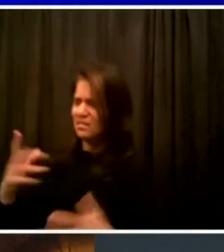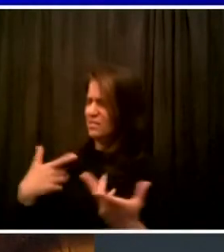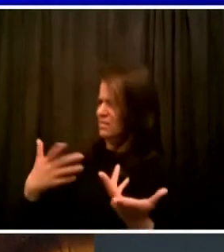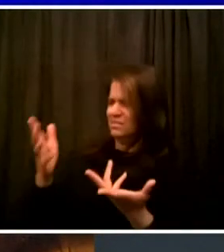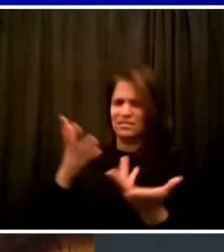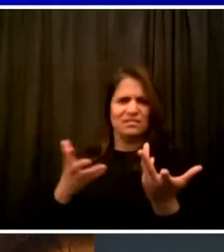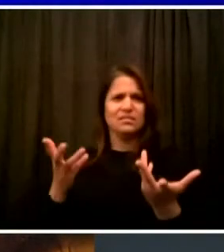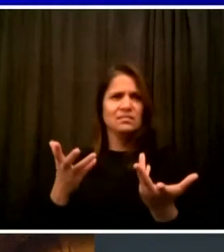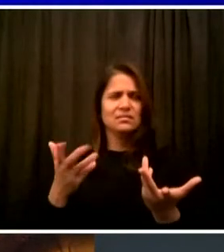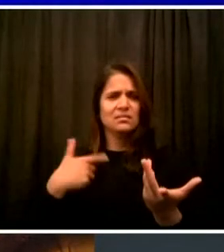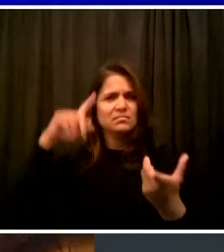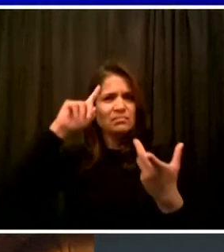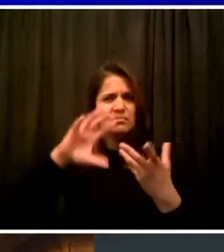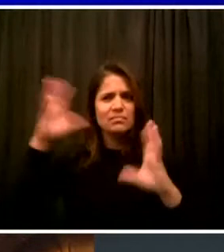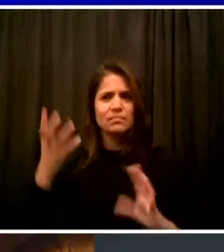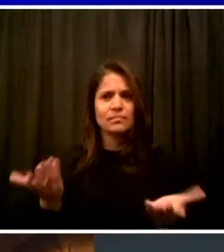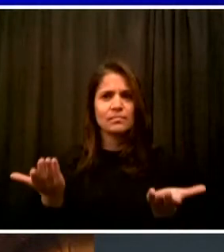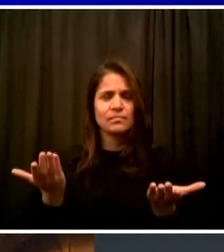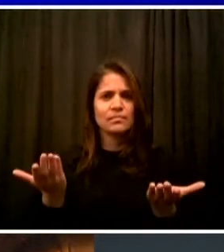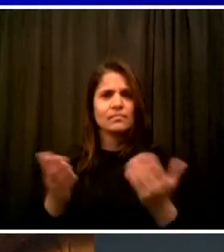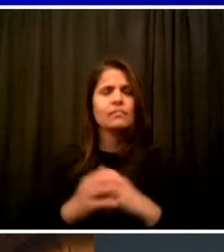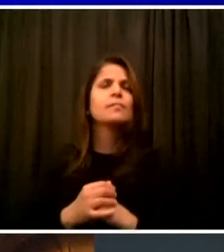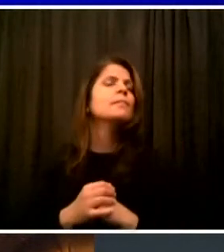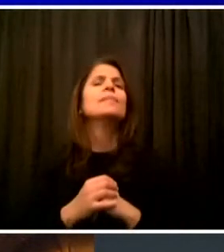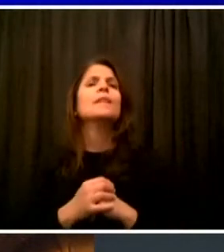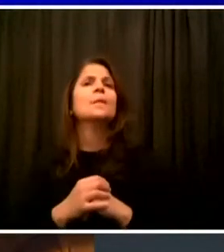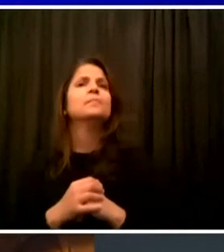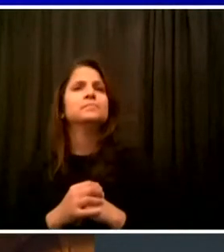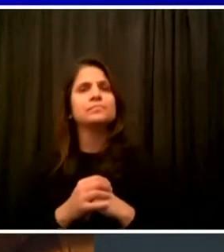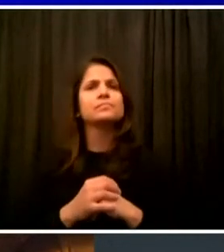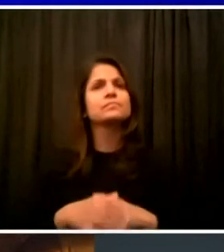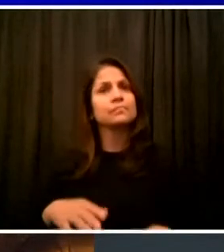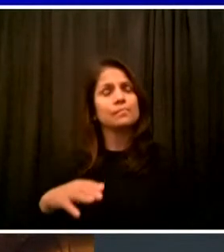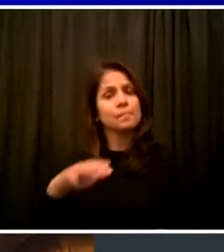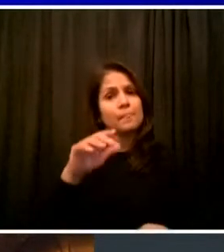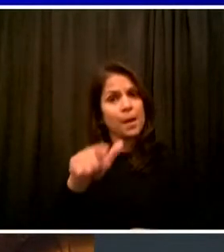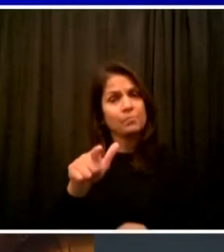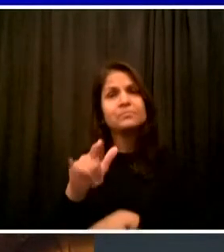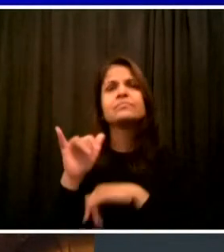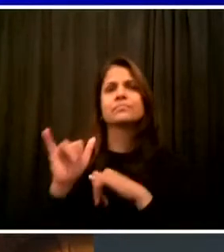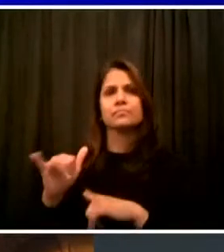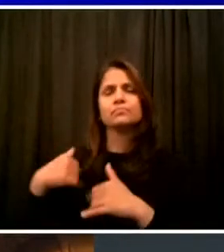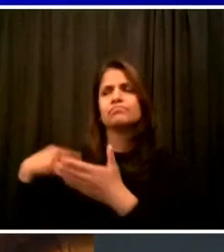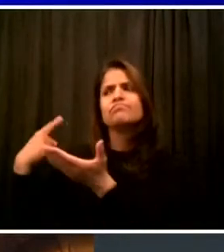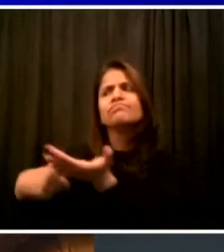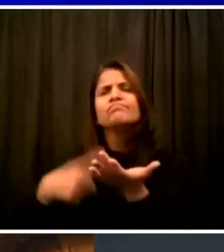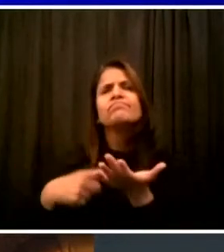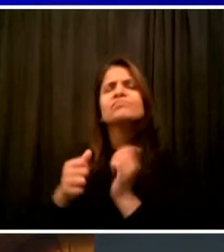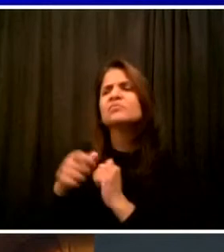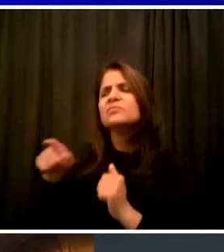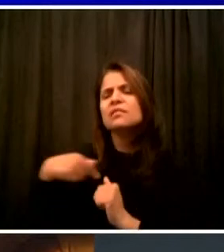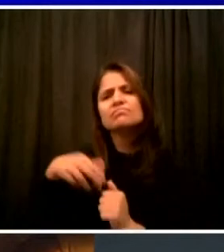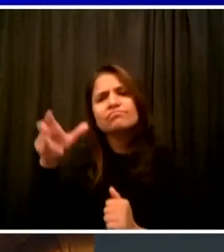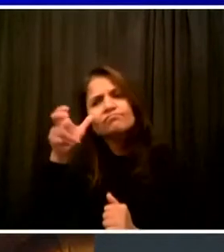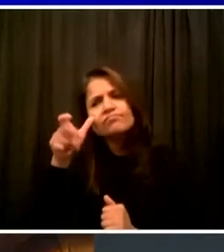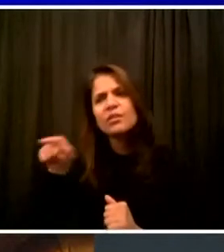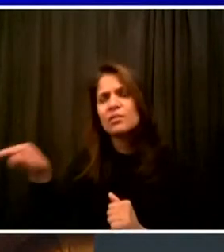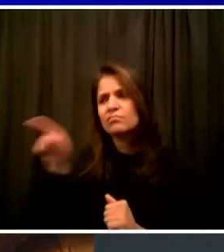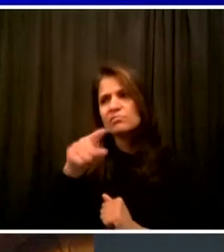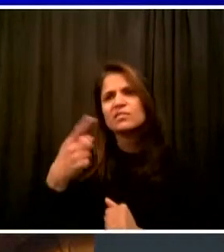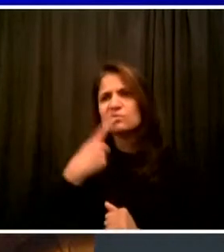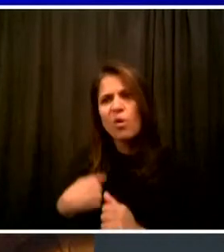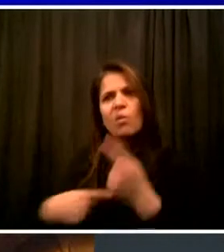And what I heard last night was about the pain of a community that has lost its livelihood, not when most others did,